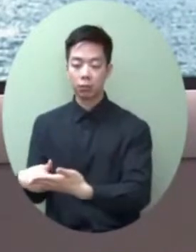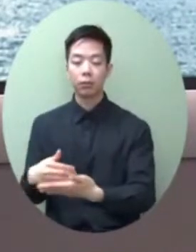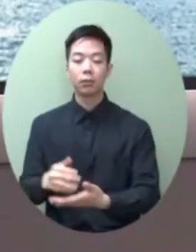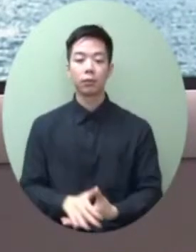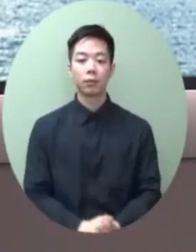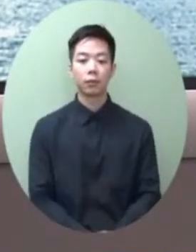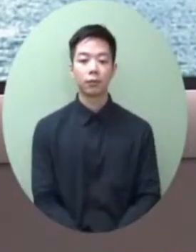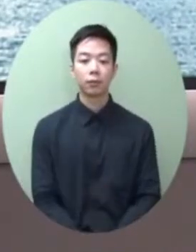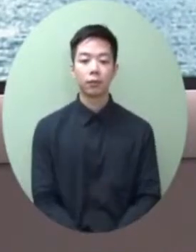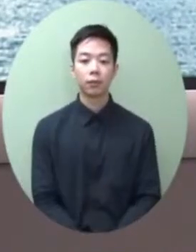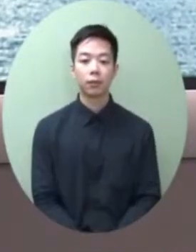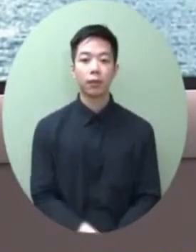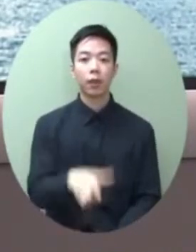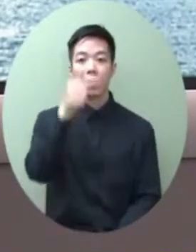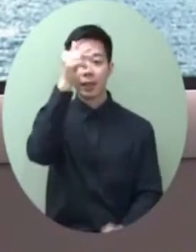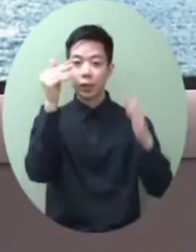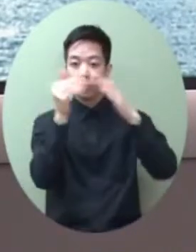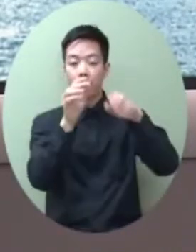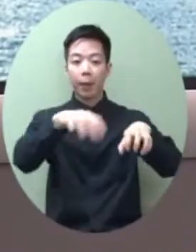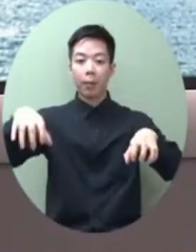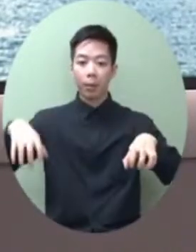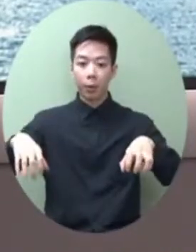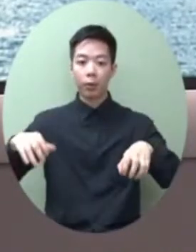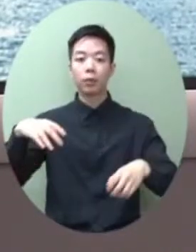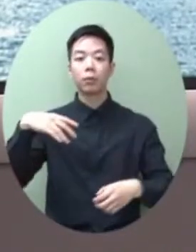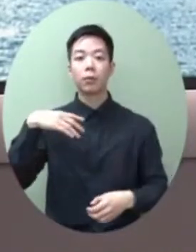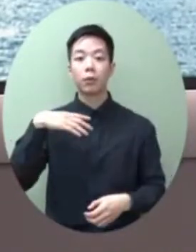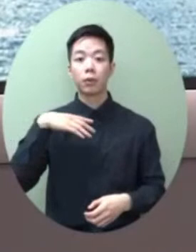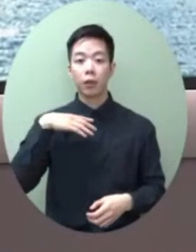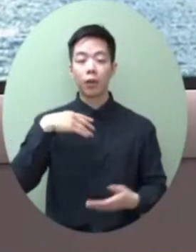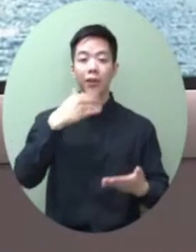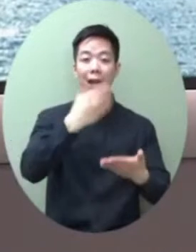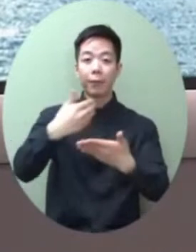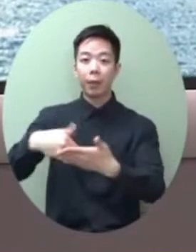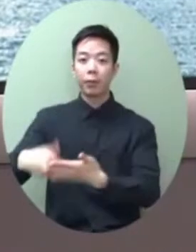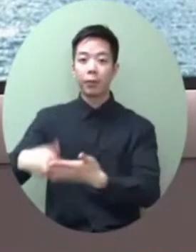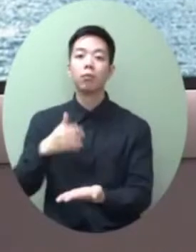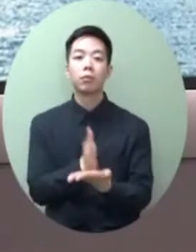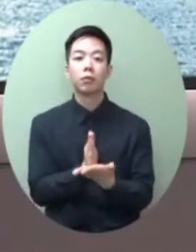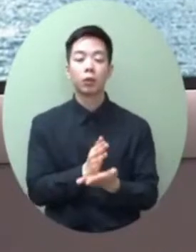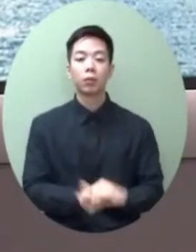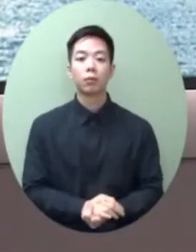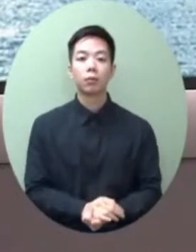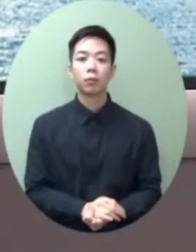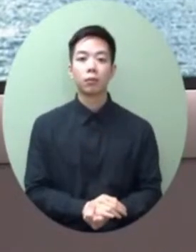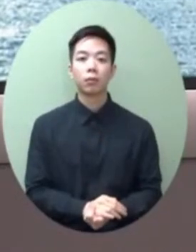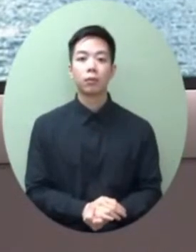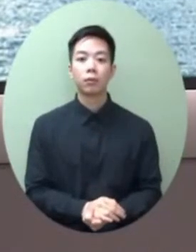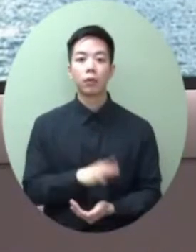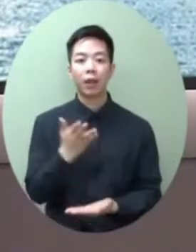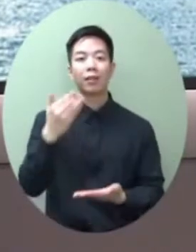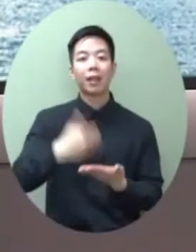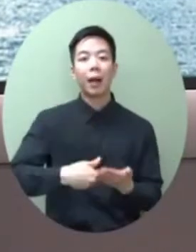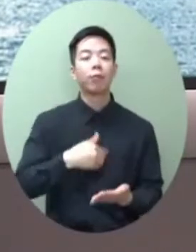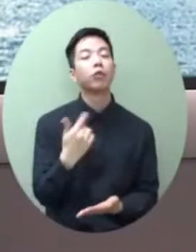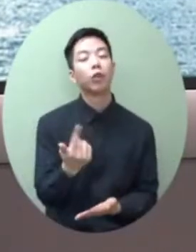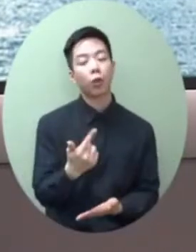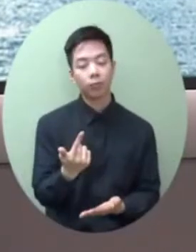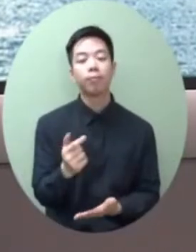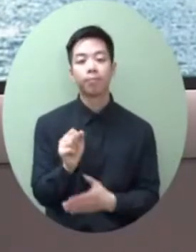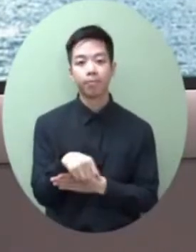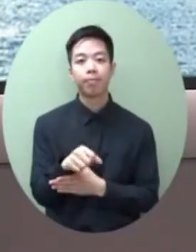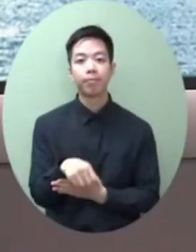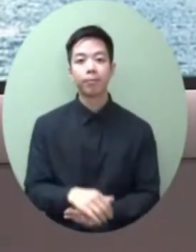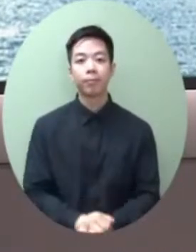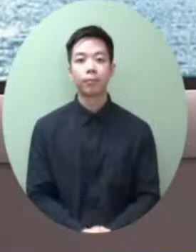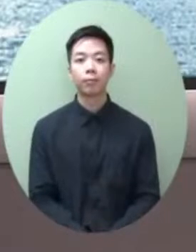consultations and checkups will be reduced. The different clusters will have different extent of reduction. However, it will be to a